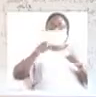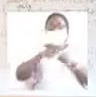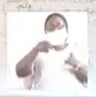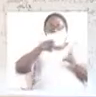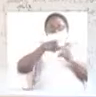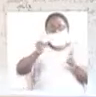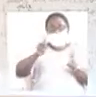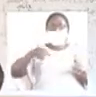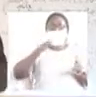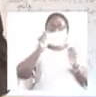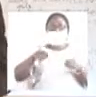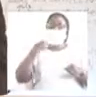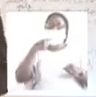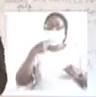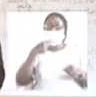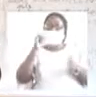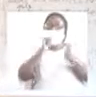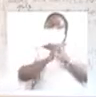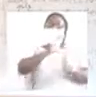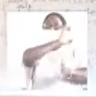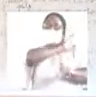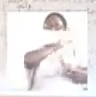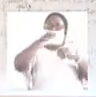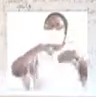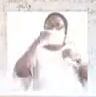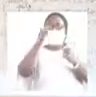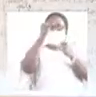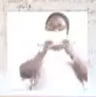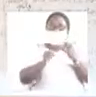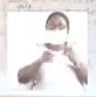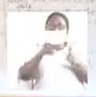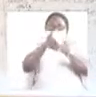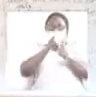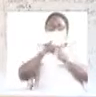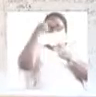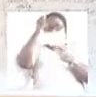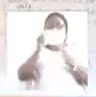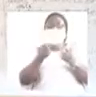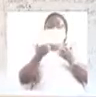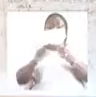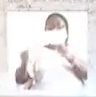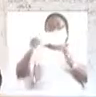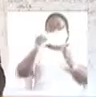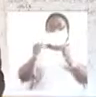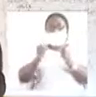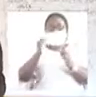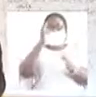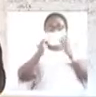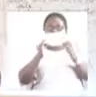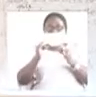say Mr. John has the effective demand for the car. But if Mr. Peter, on the other